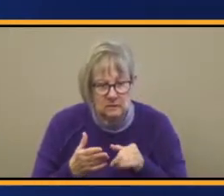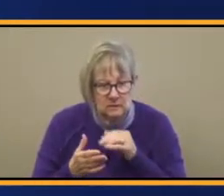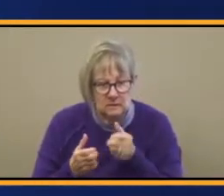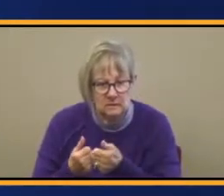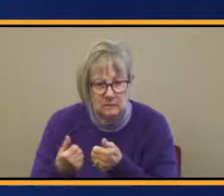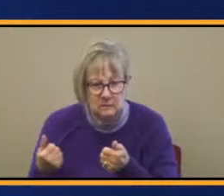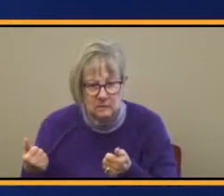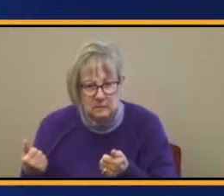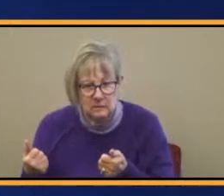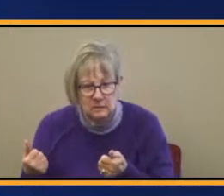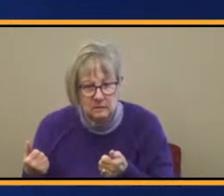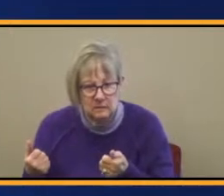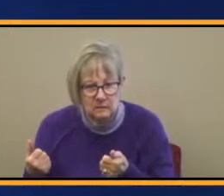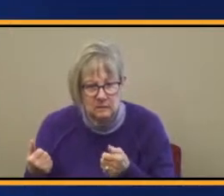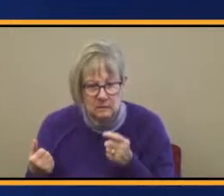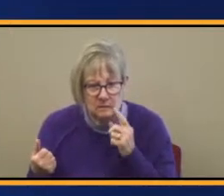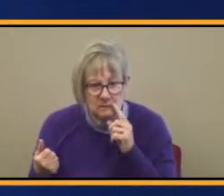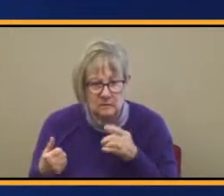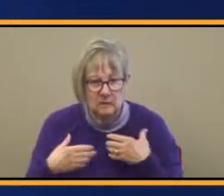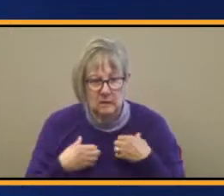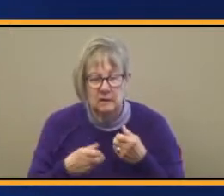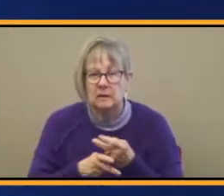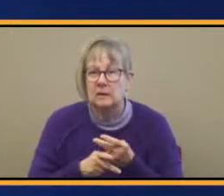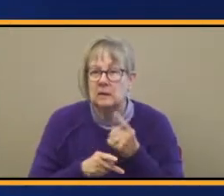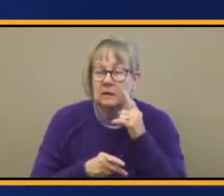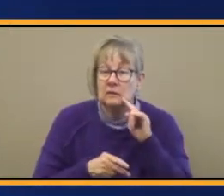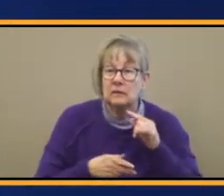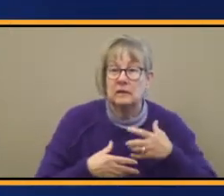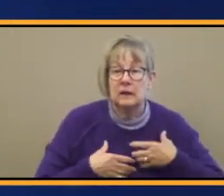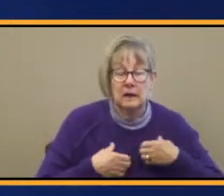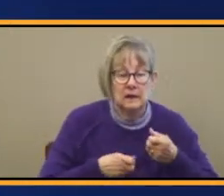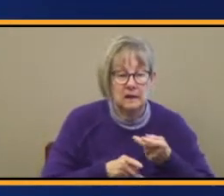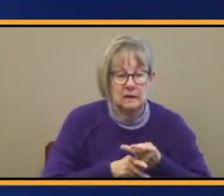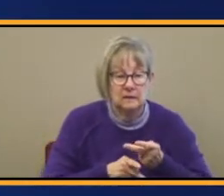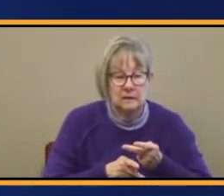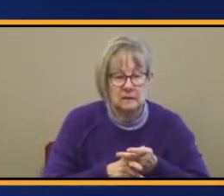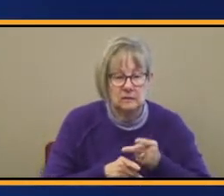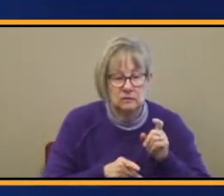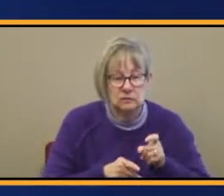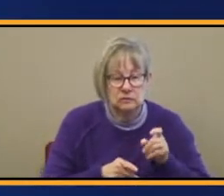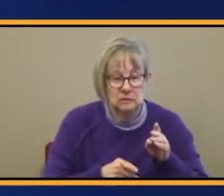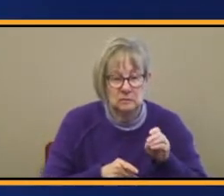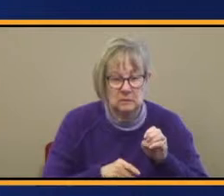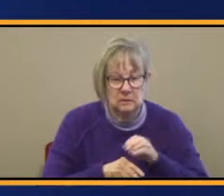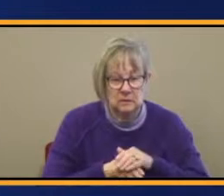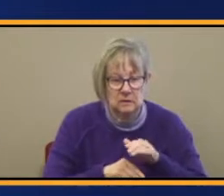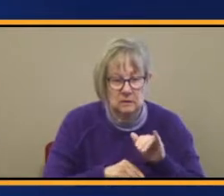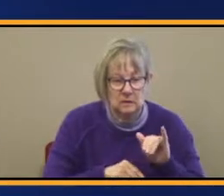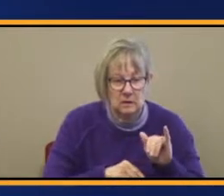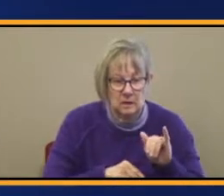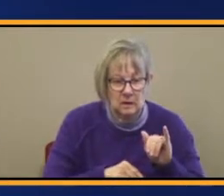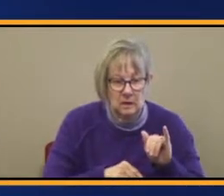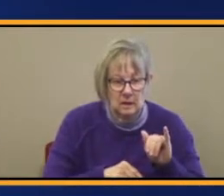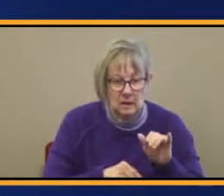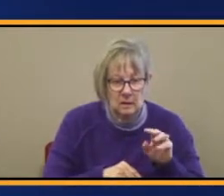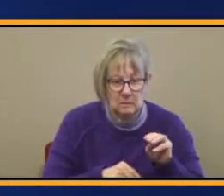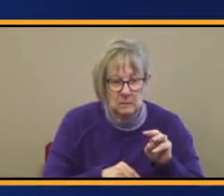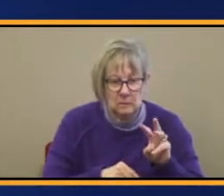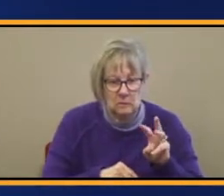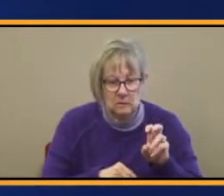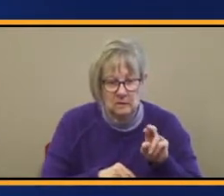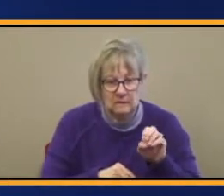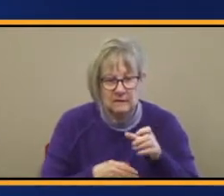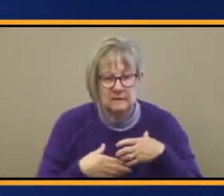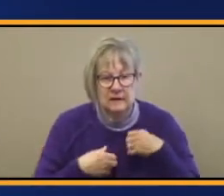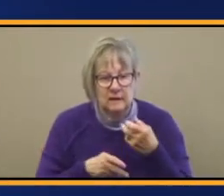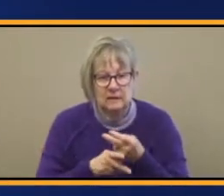you're doing for the future of healthcare at the city? So the healthcare, it should be on the IonWave. It's the healthcare